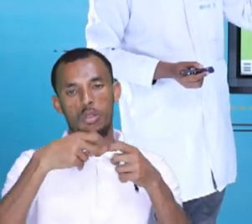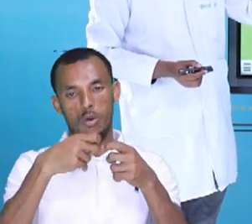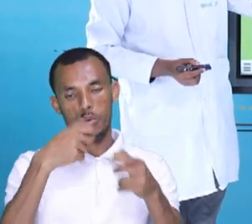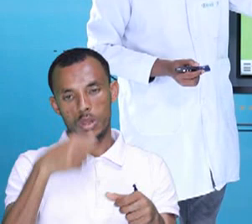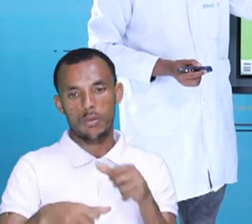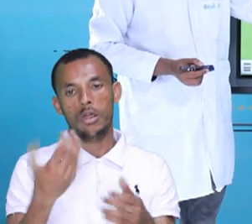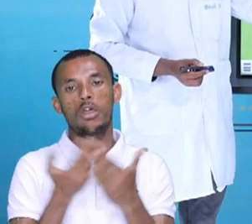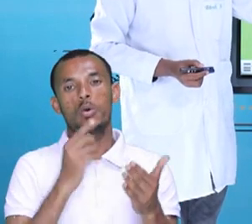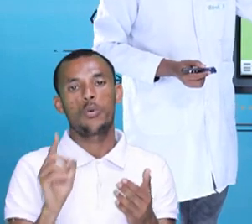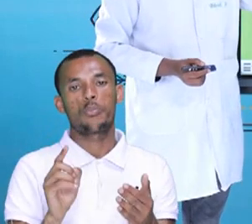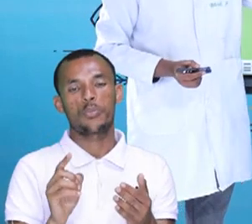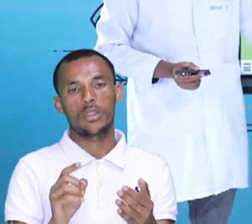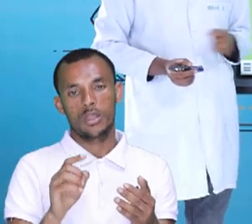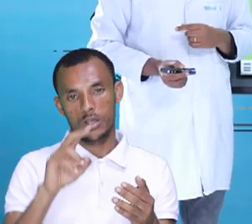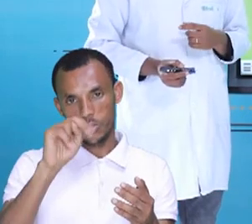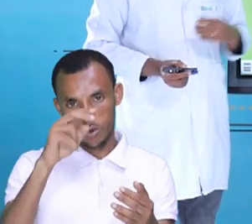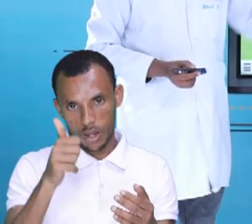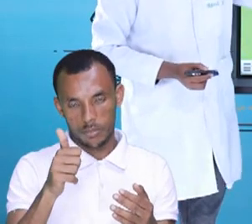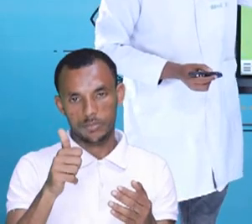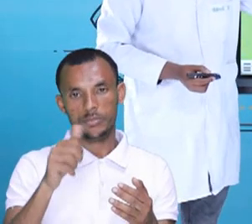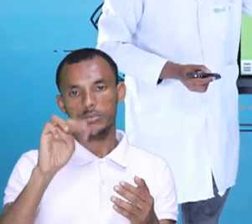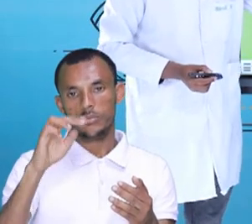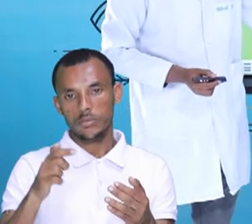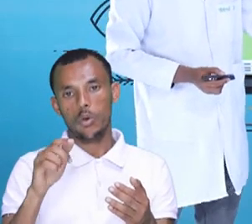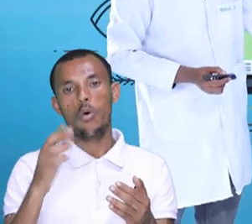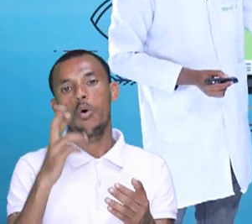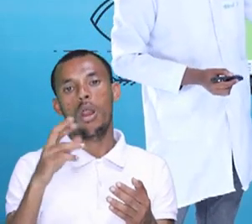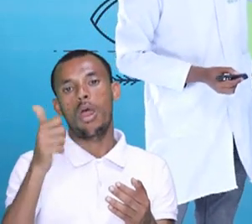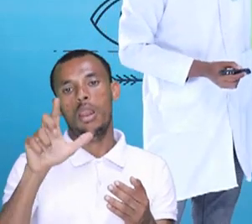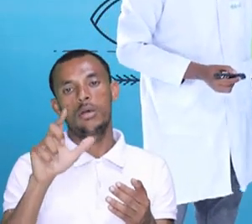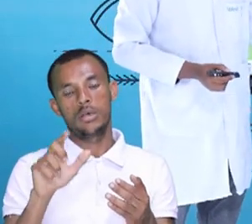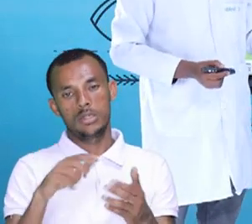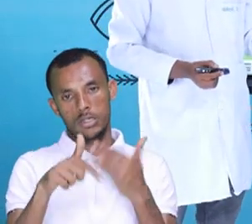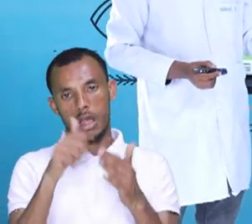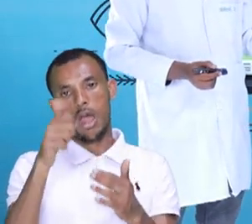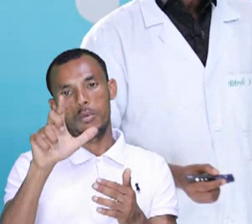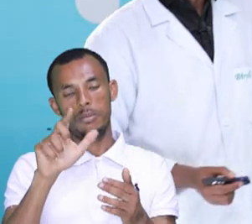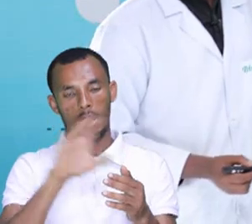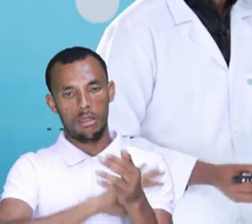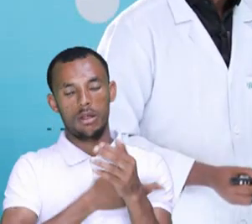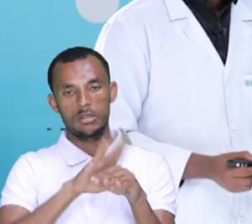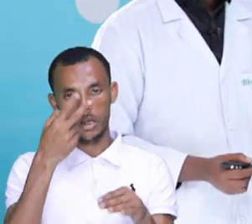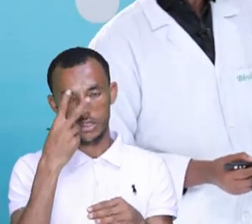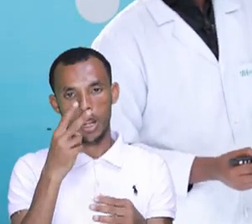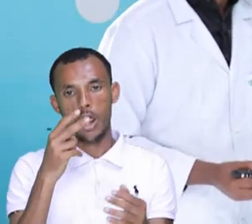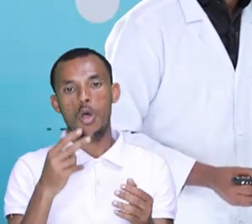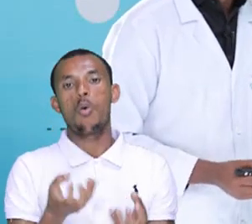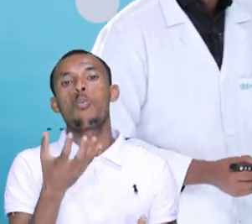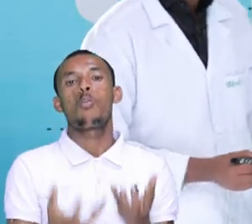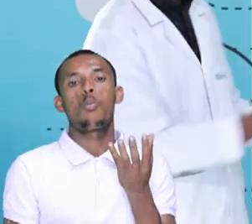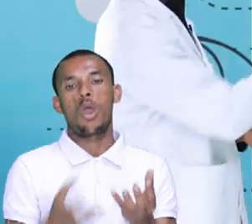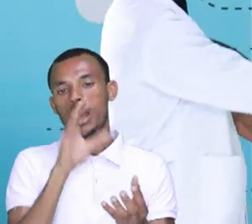Sodium, magnesium, or aluminum? Aluminum. Therefore, in strings, in boiling point, in